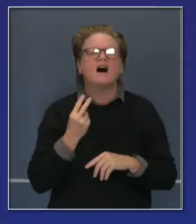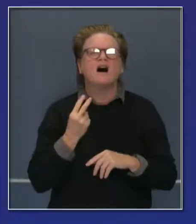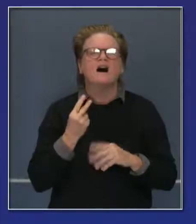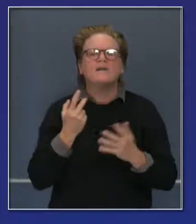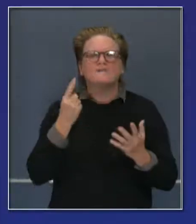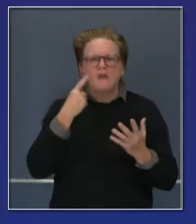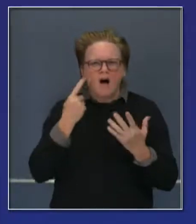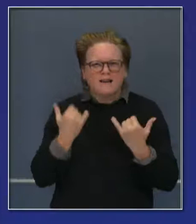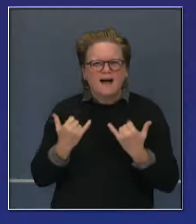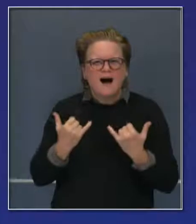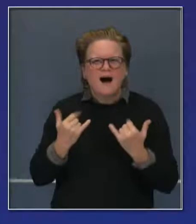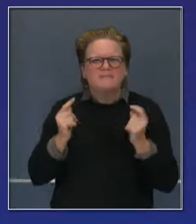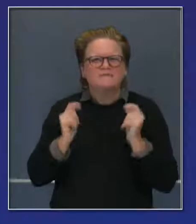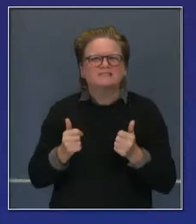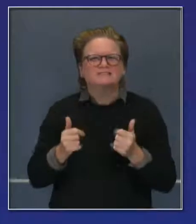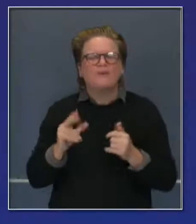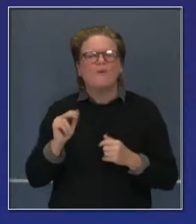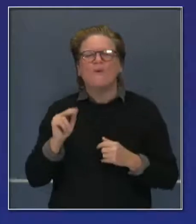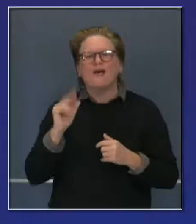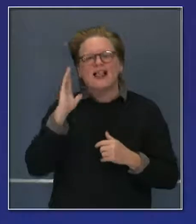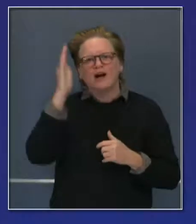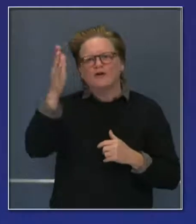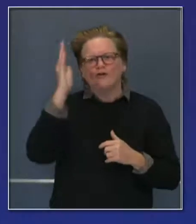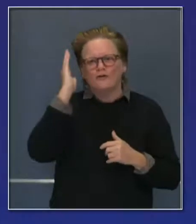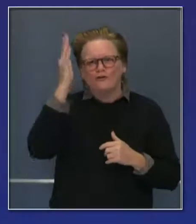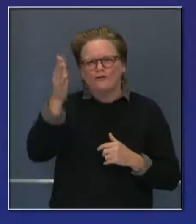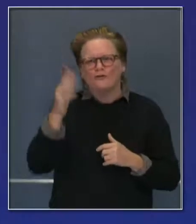your attention. I am concerned,